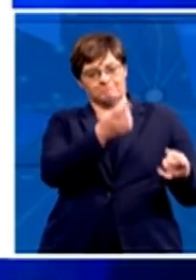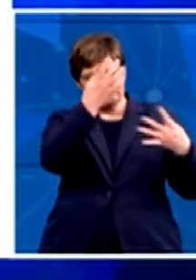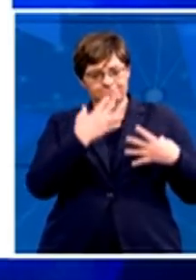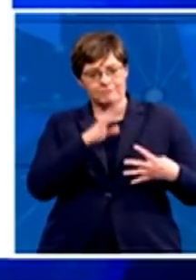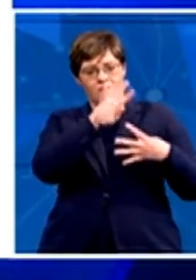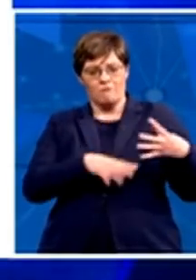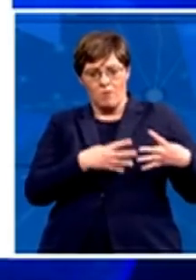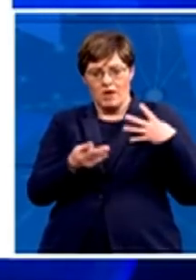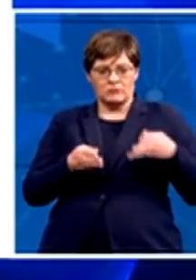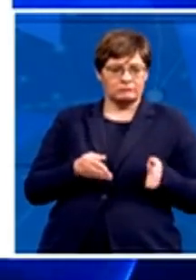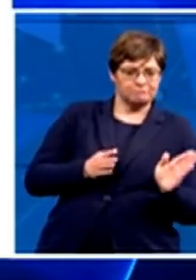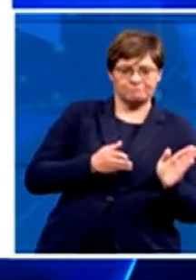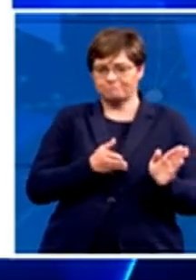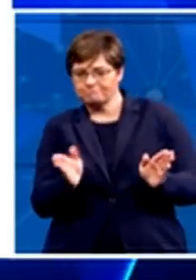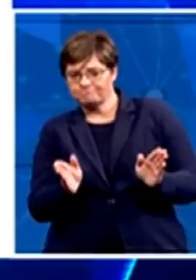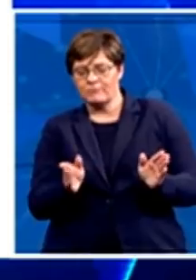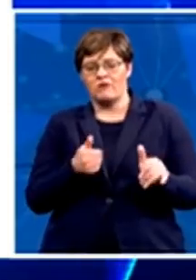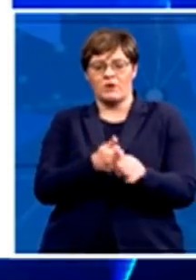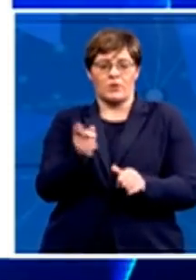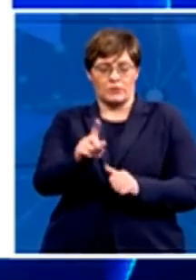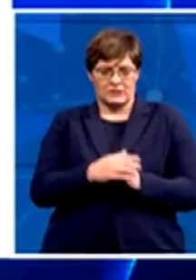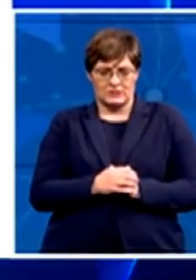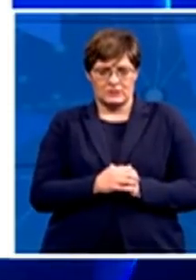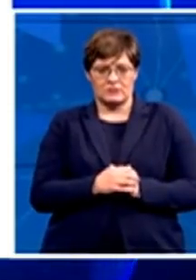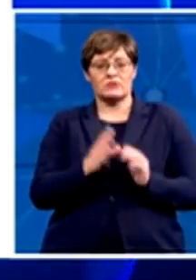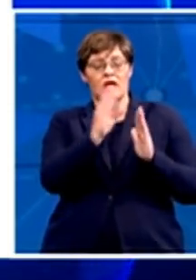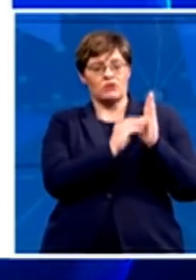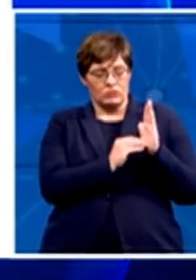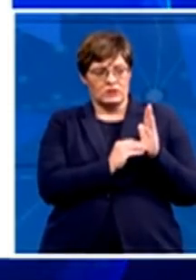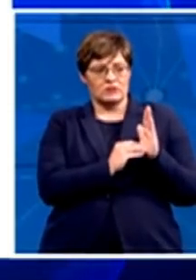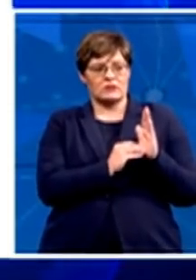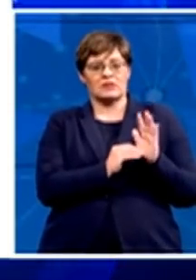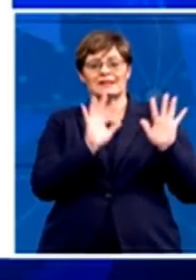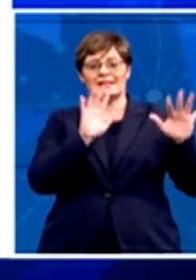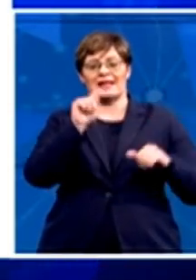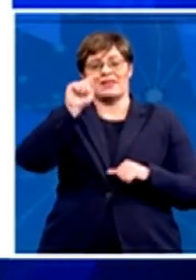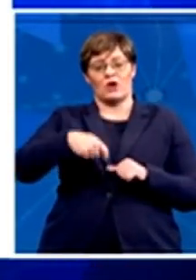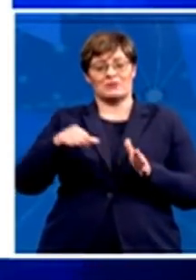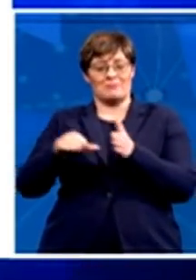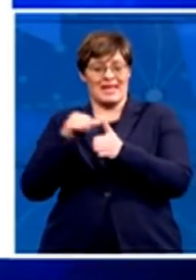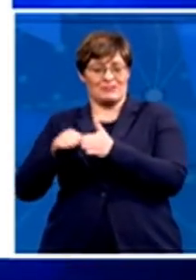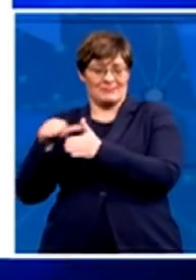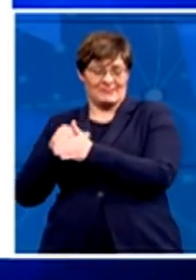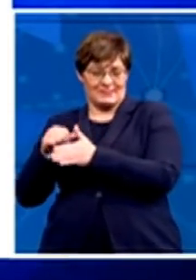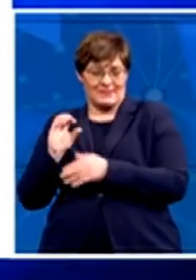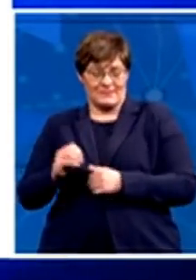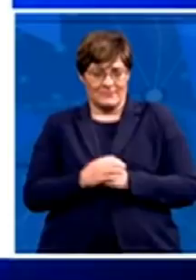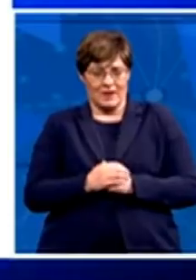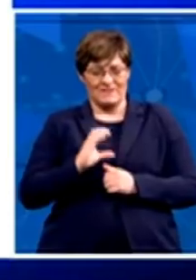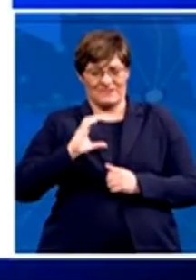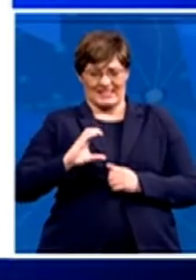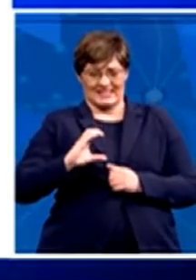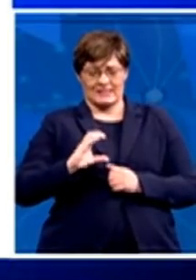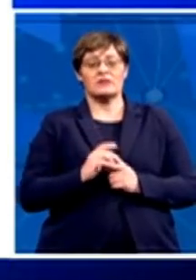At present, the record is in excess of 10,000 pages. The motion consists of 4 main charges